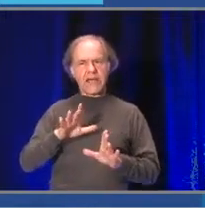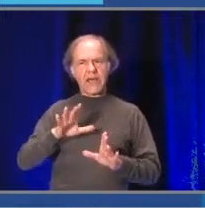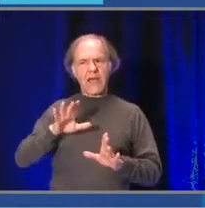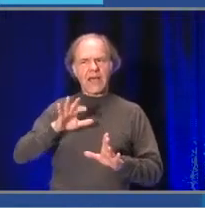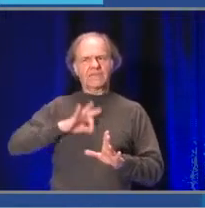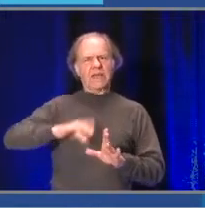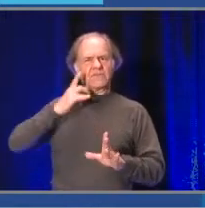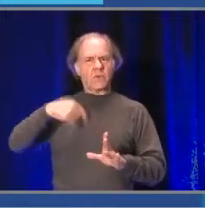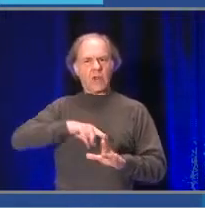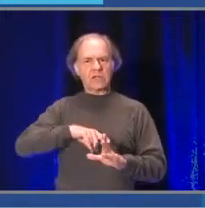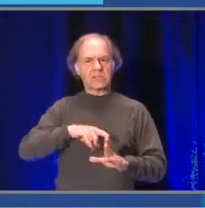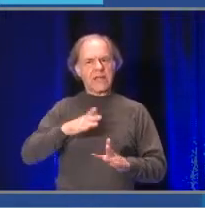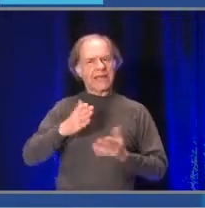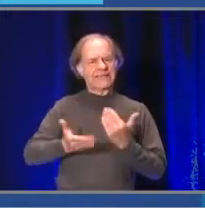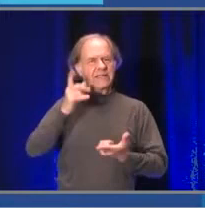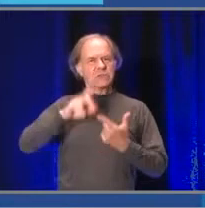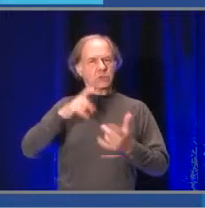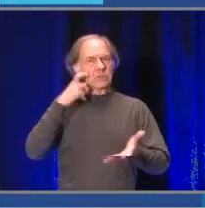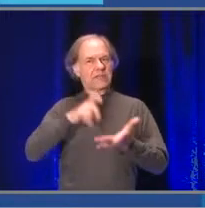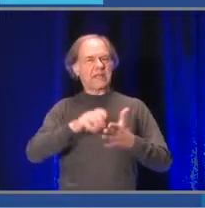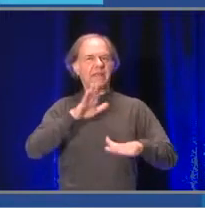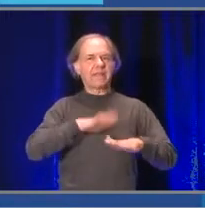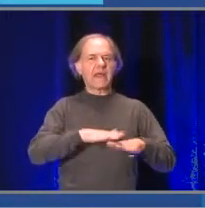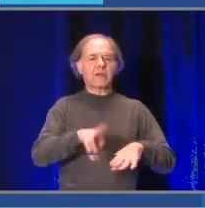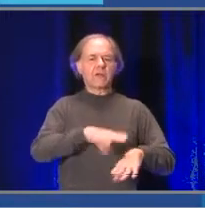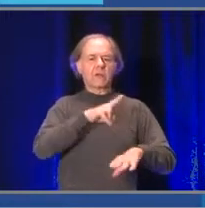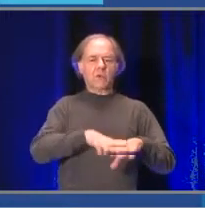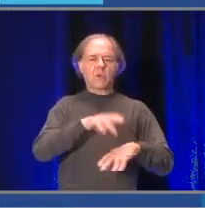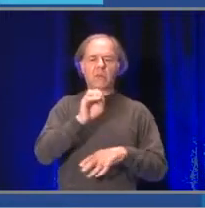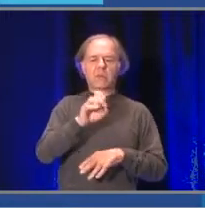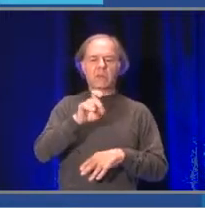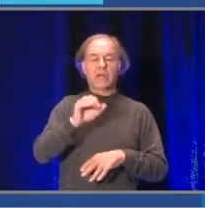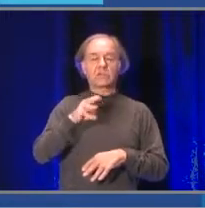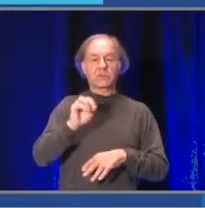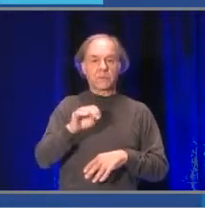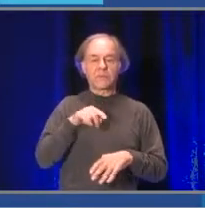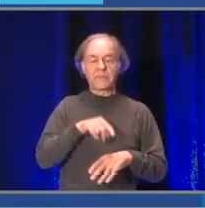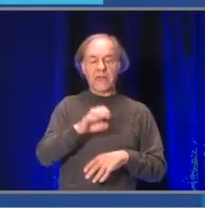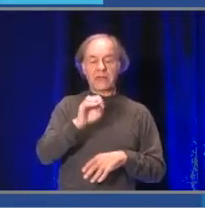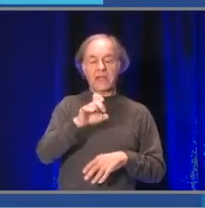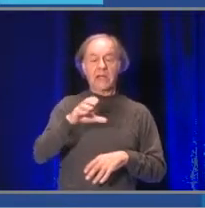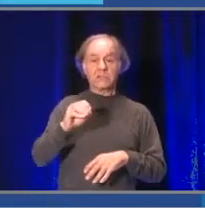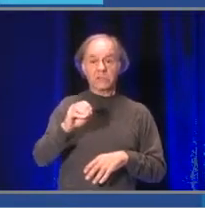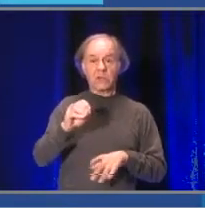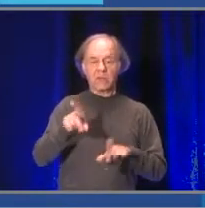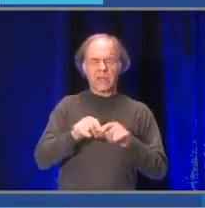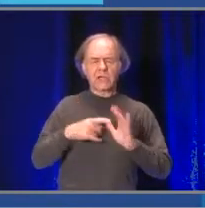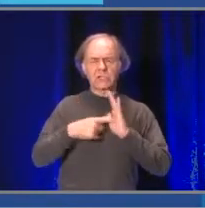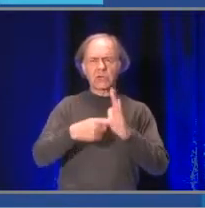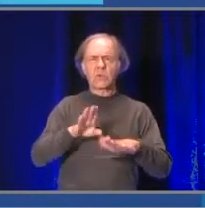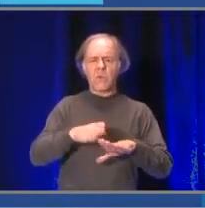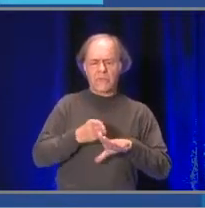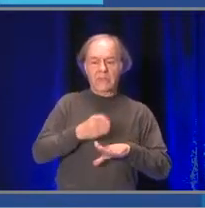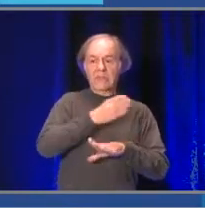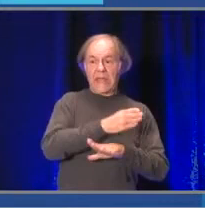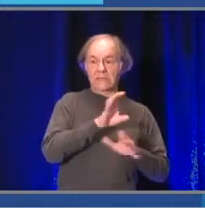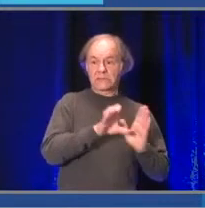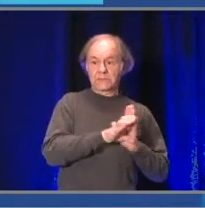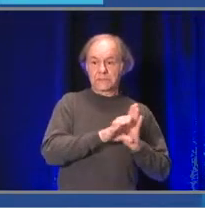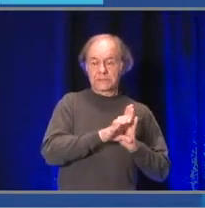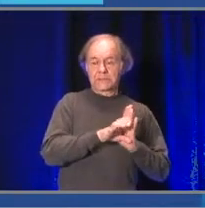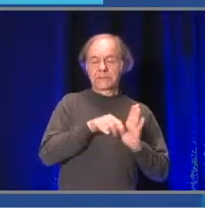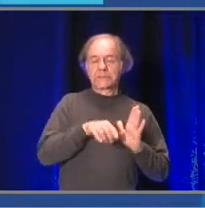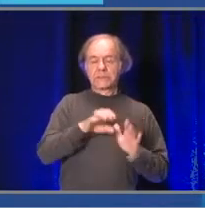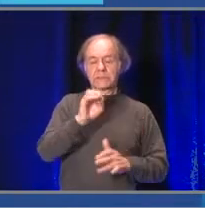advantage because they are more detectable than normal exosomes. Exosomes, as I showed you on the last few images of